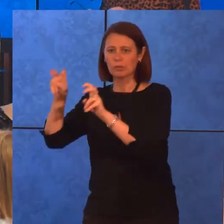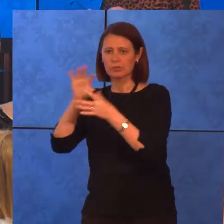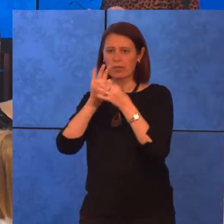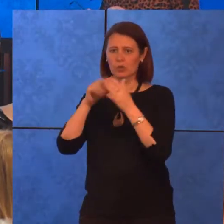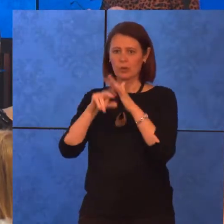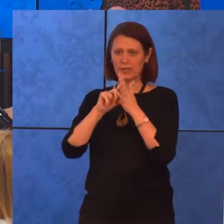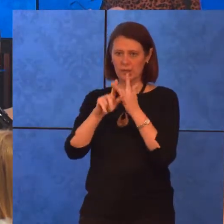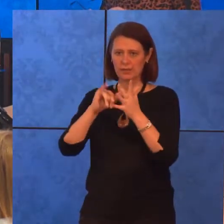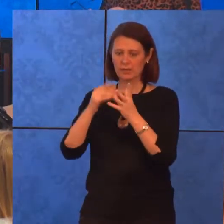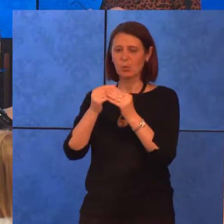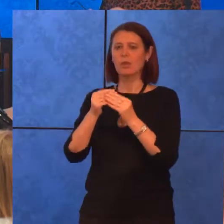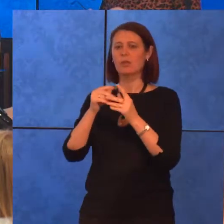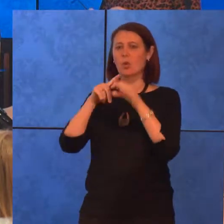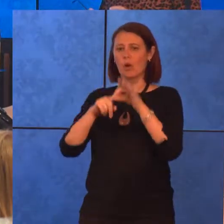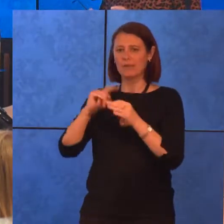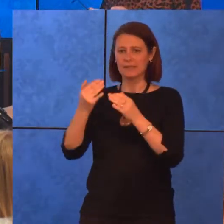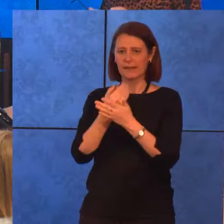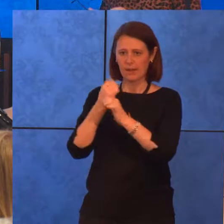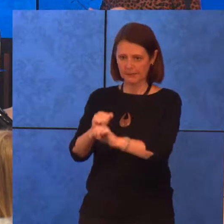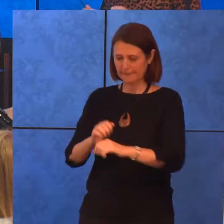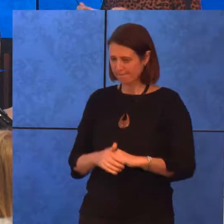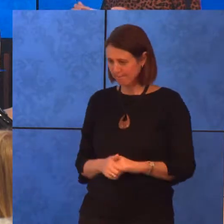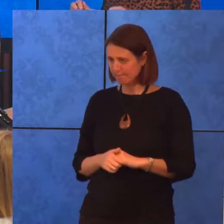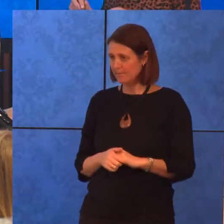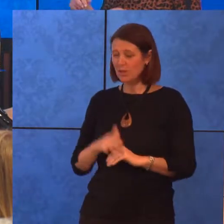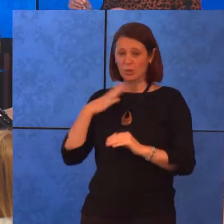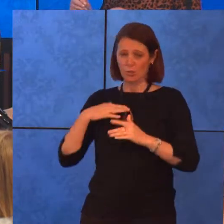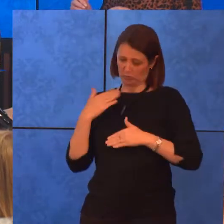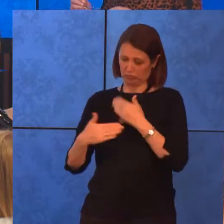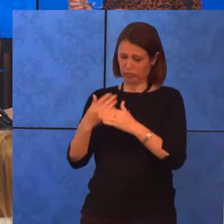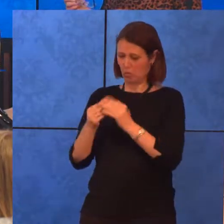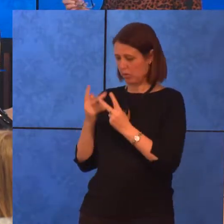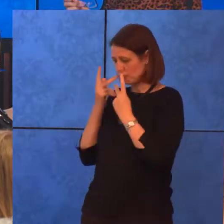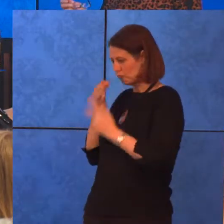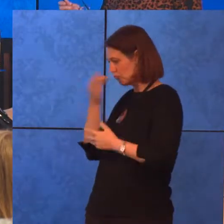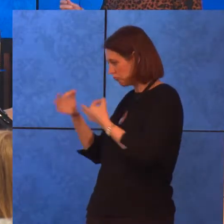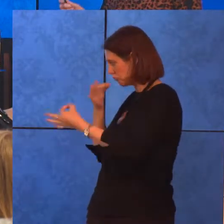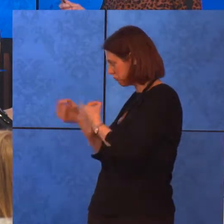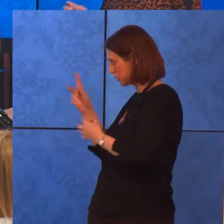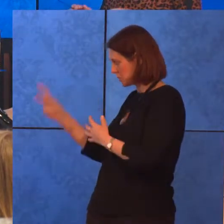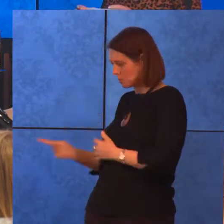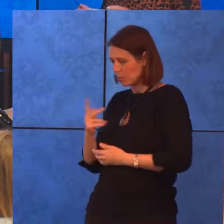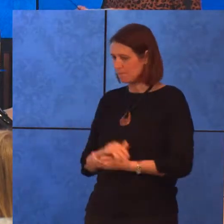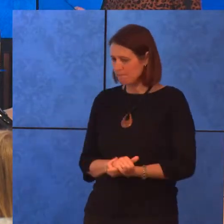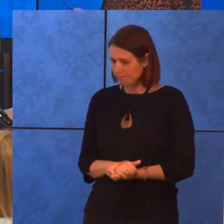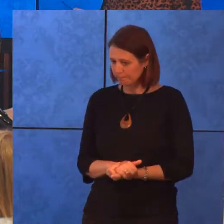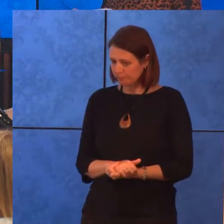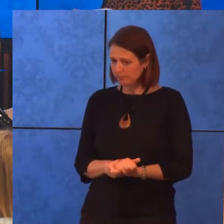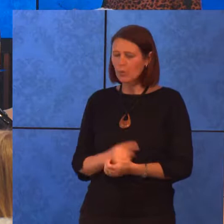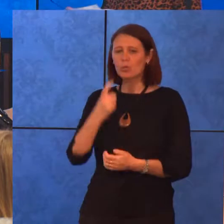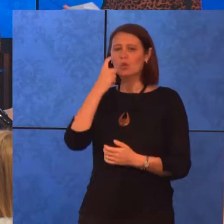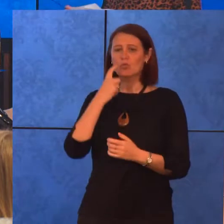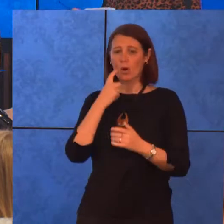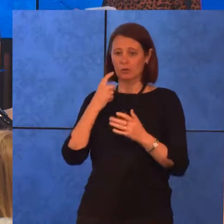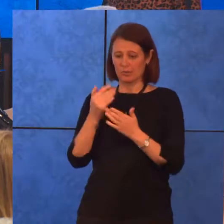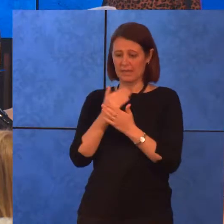in the quality and safeguarding kind of arena, and I just want to run through them with our guests, Graeme Head and Vicki Rundall. We'll try and keep the